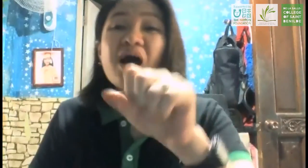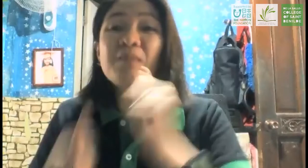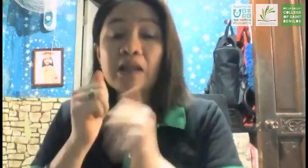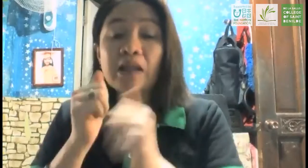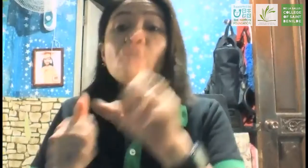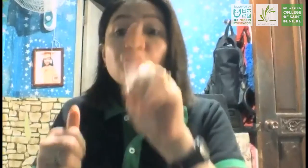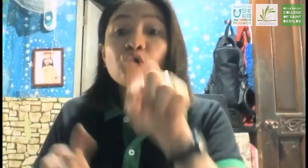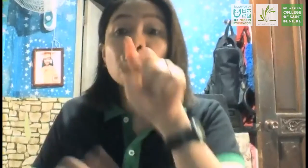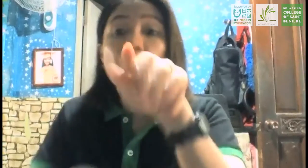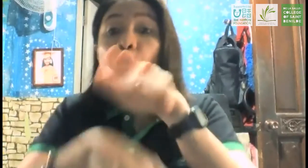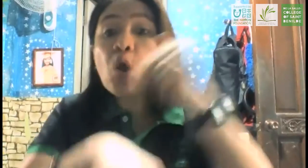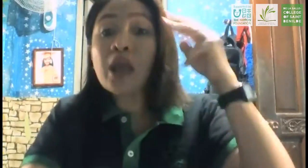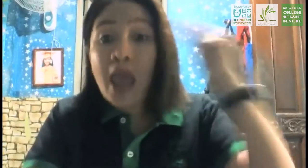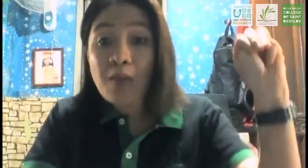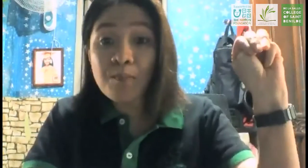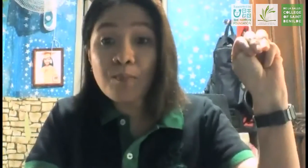So if you see the picture,